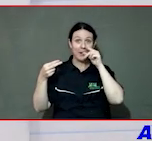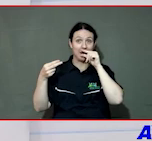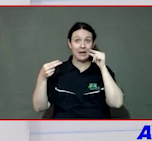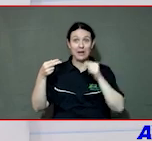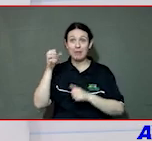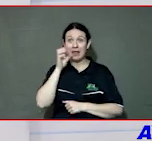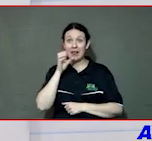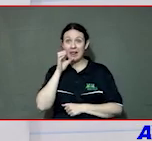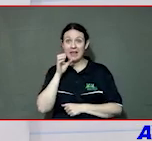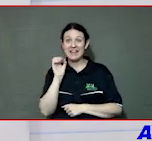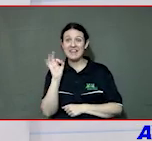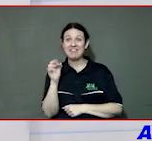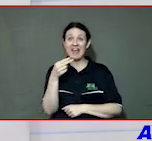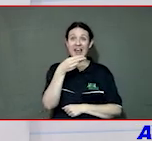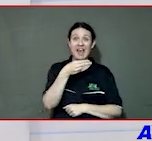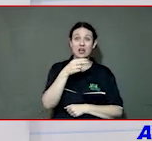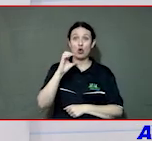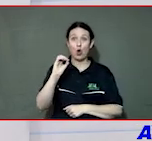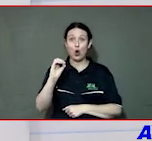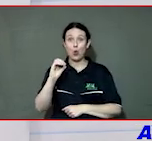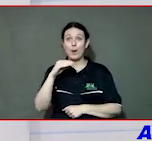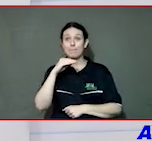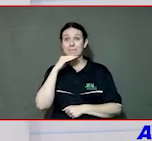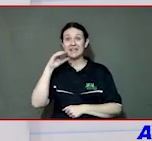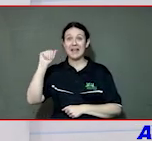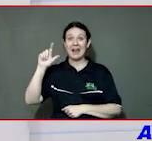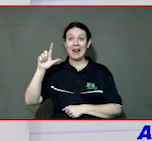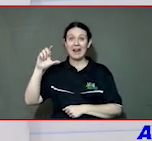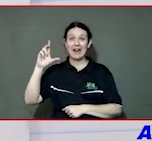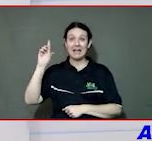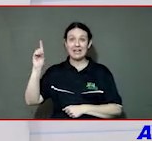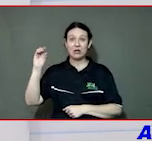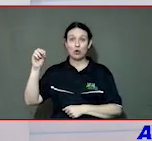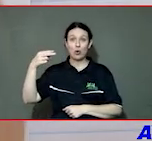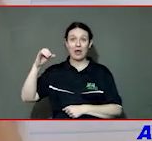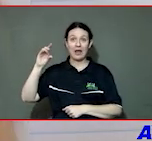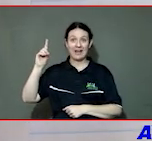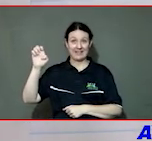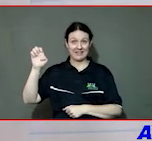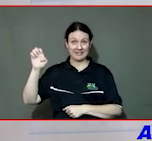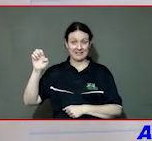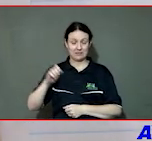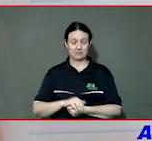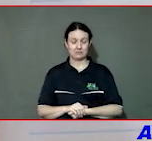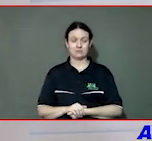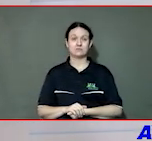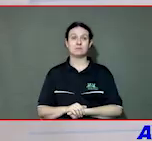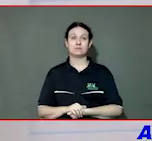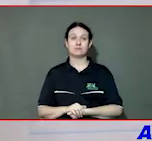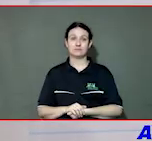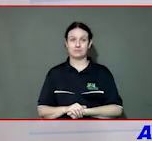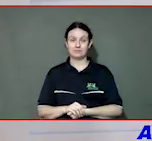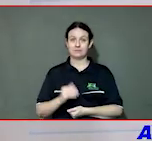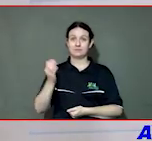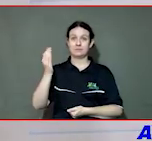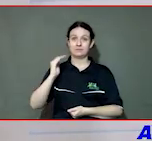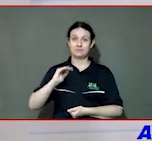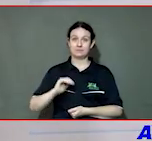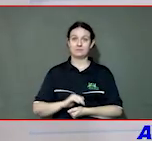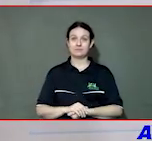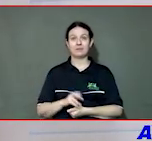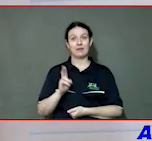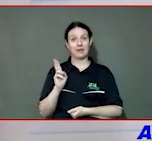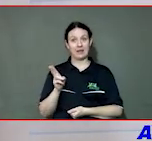If it's HO, then it's an aldehyde. That's the difference between the two. But there's an alcohol. This